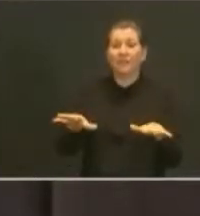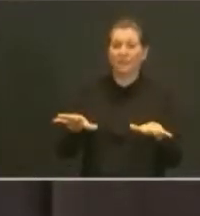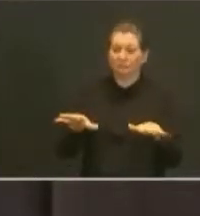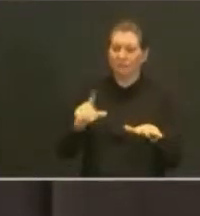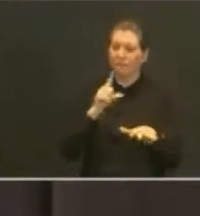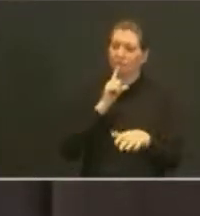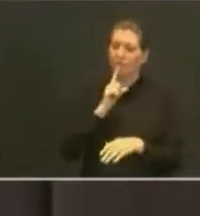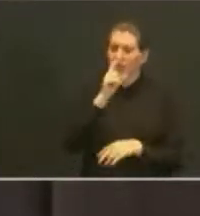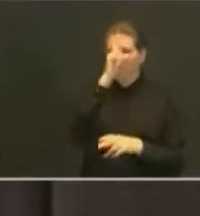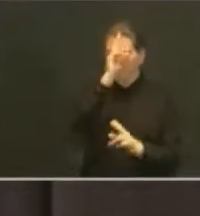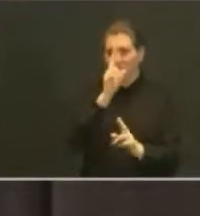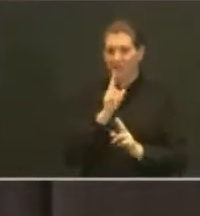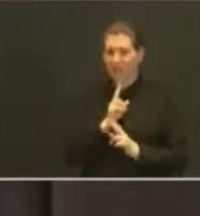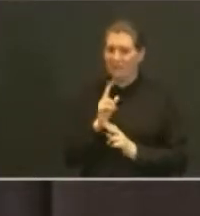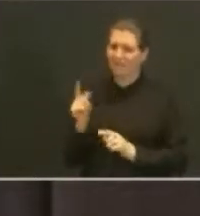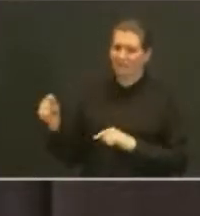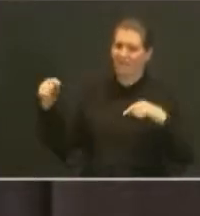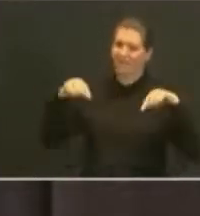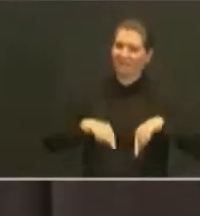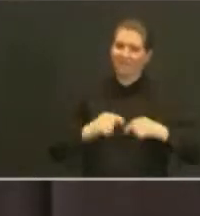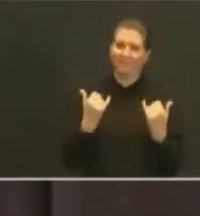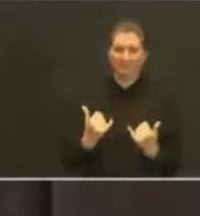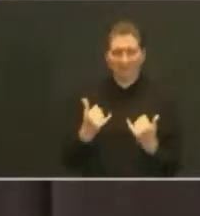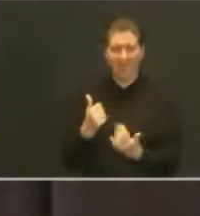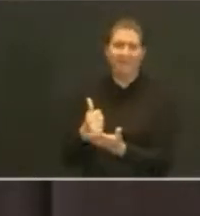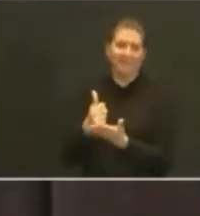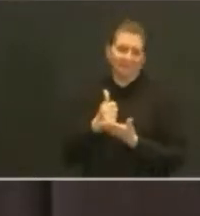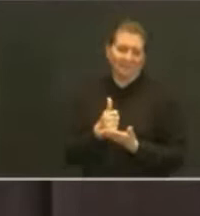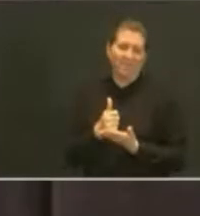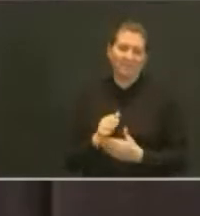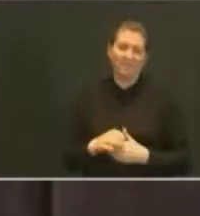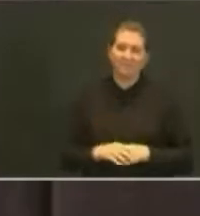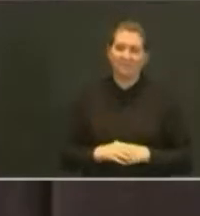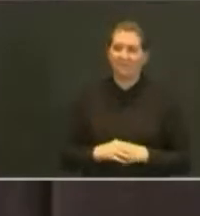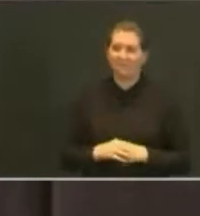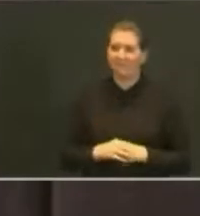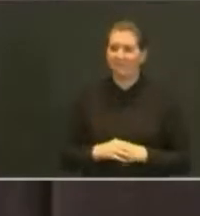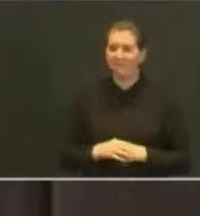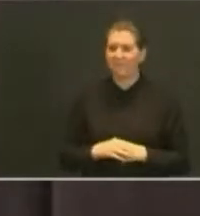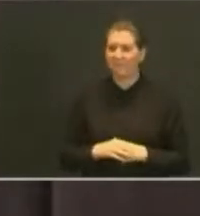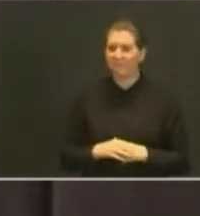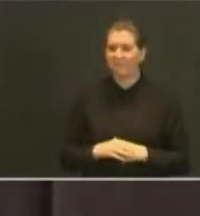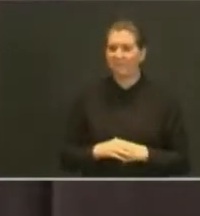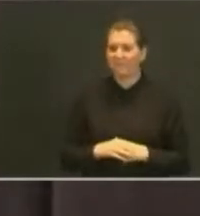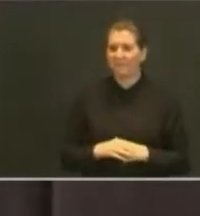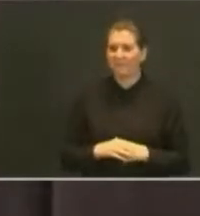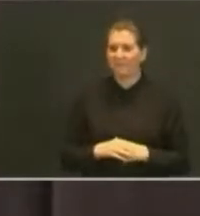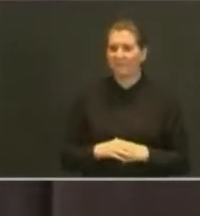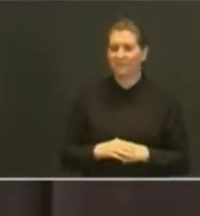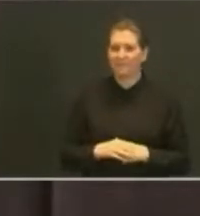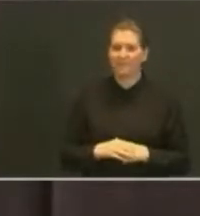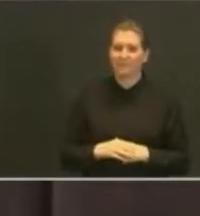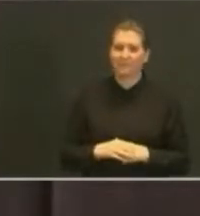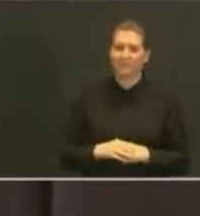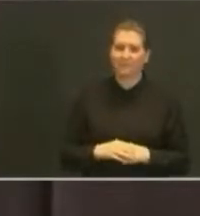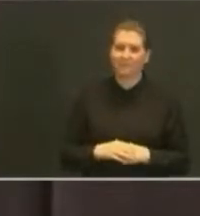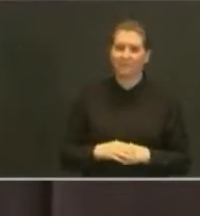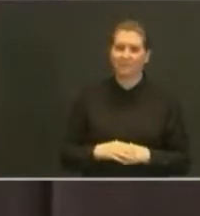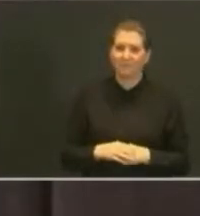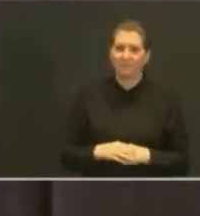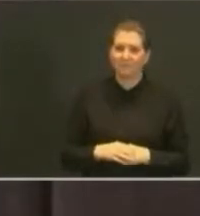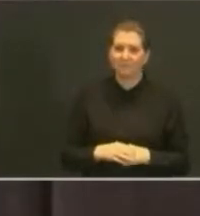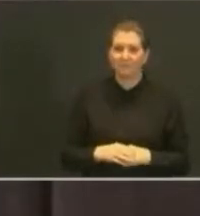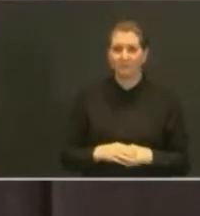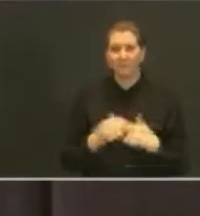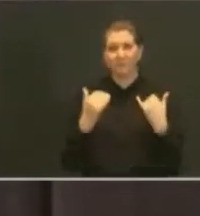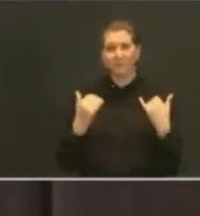their support and presence with us here today. So I'm happy to stand before you today and report that Rhode